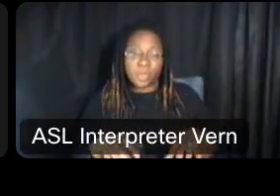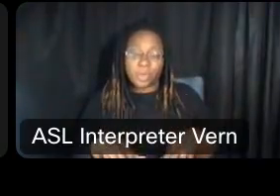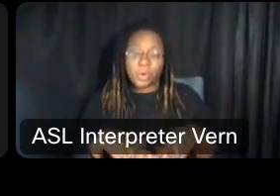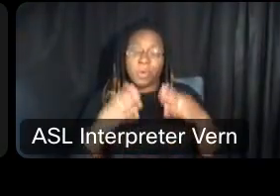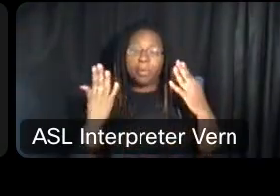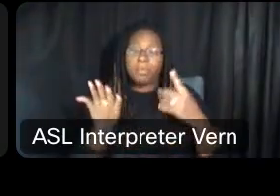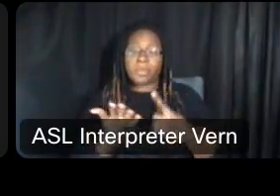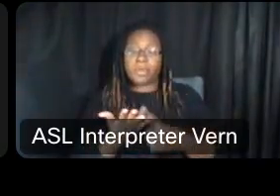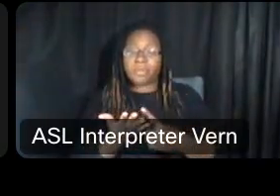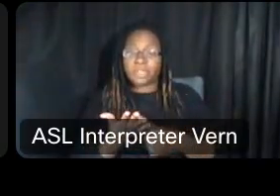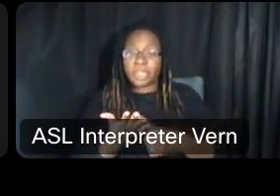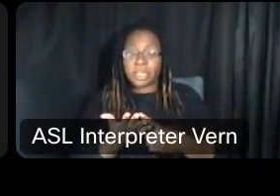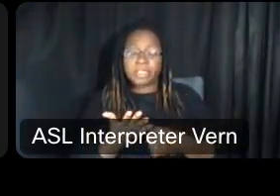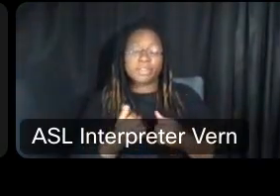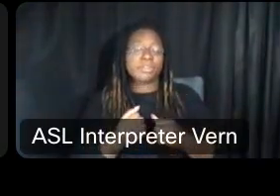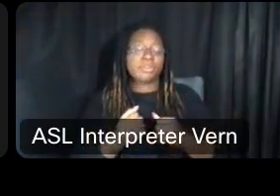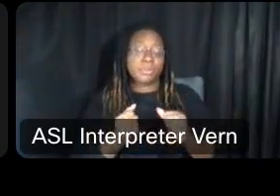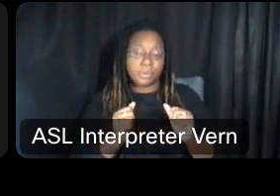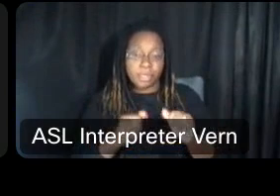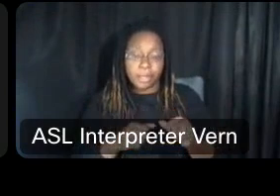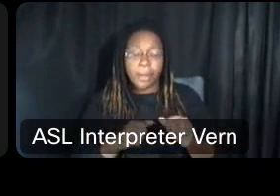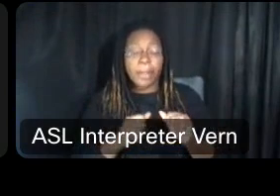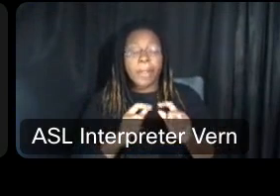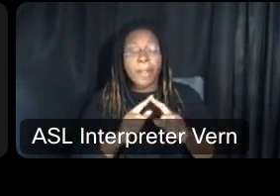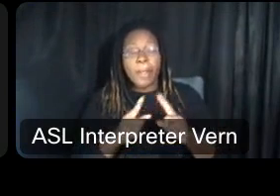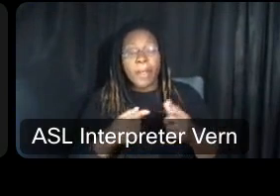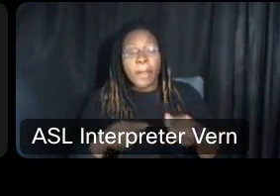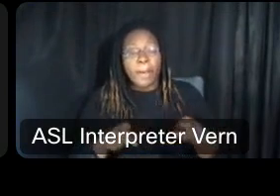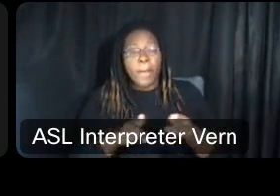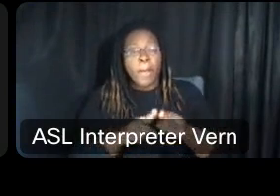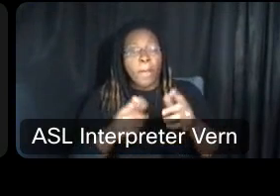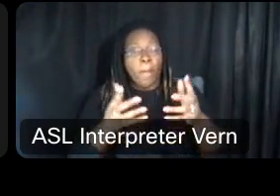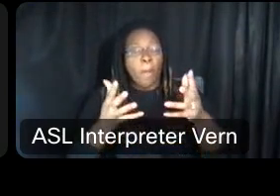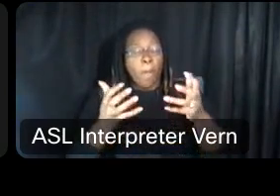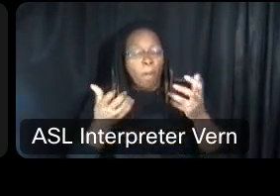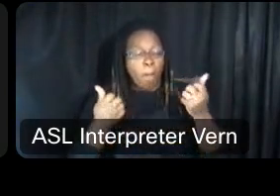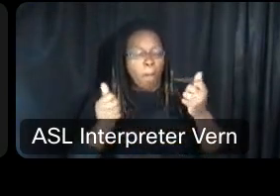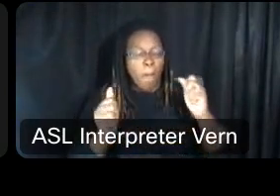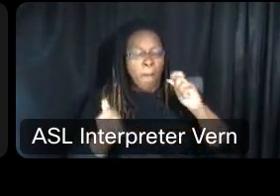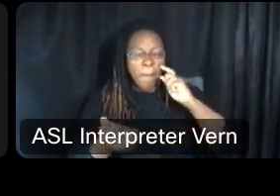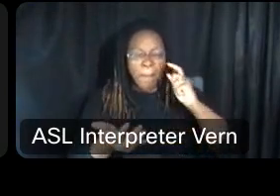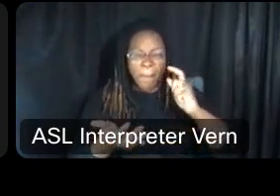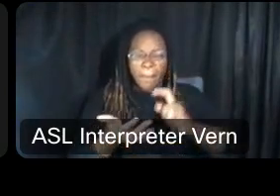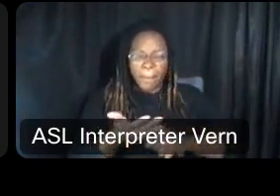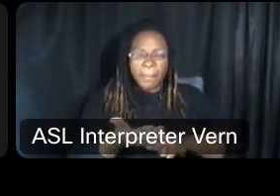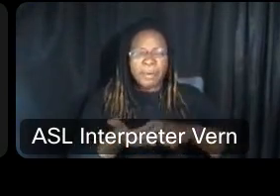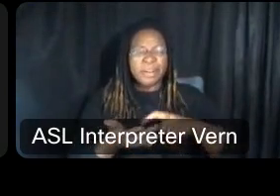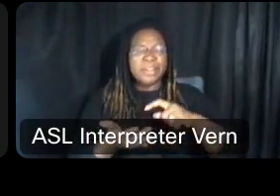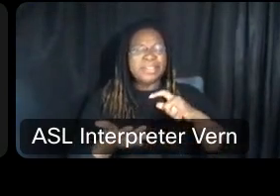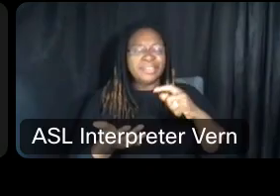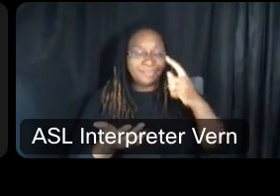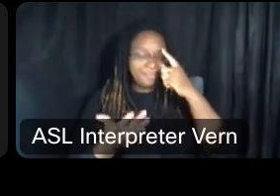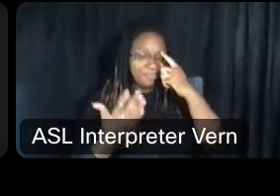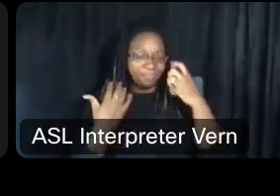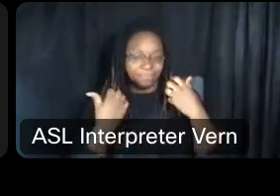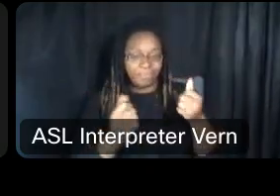the table for conversation, we also want to be able to recognize mental health coercion. So